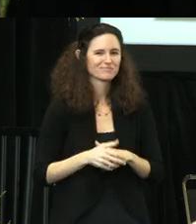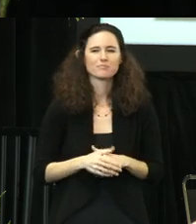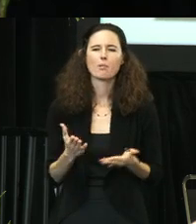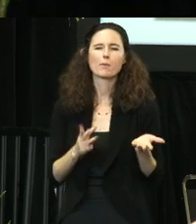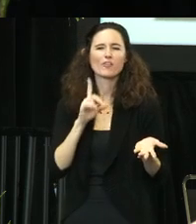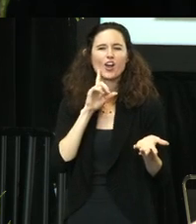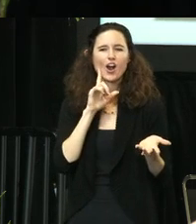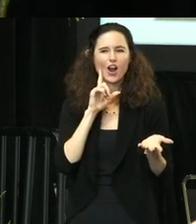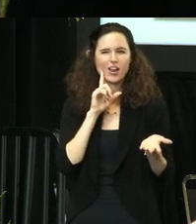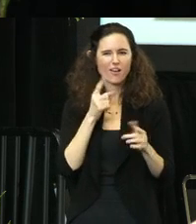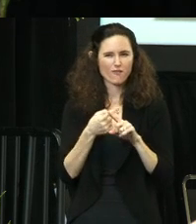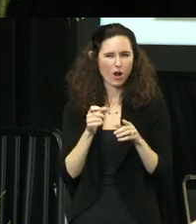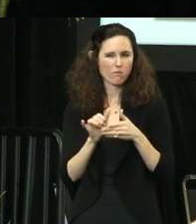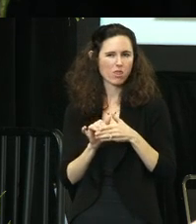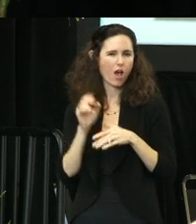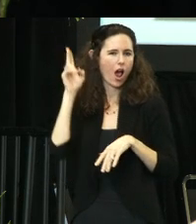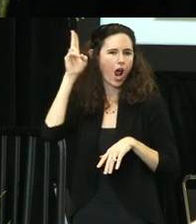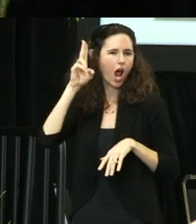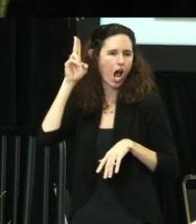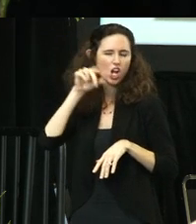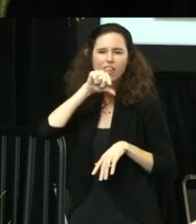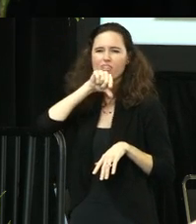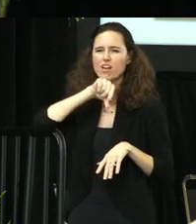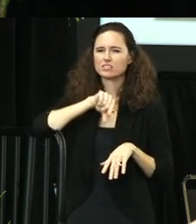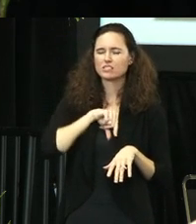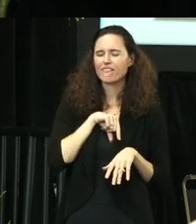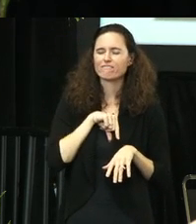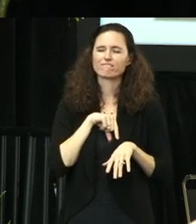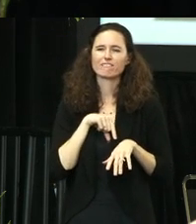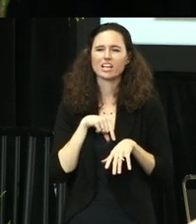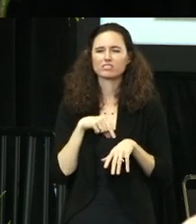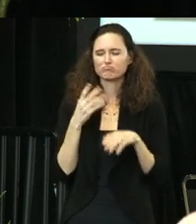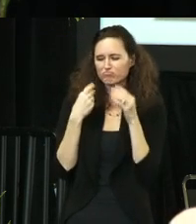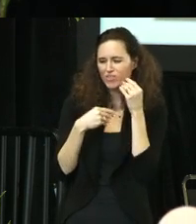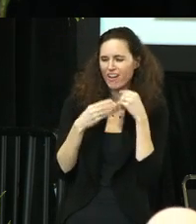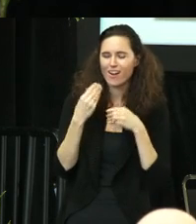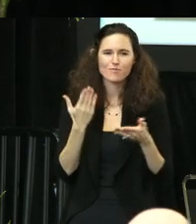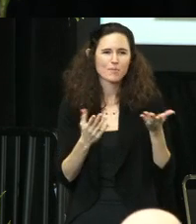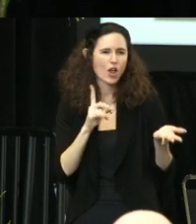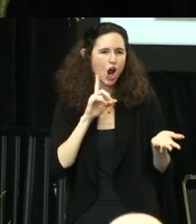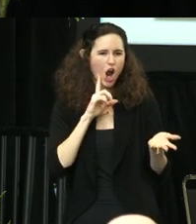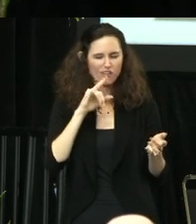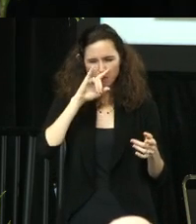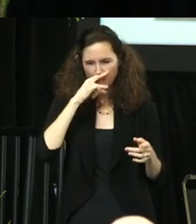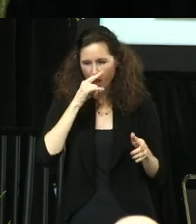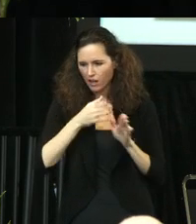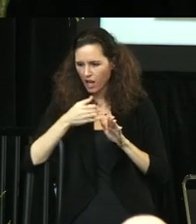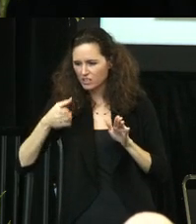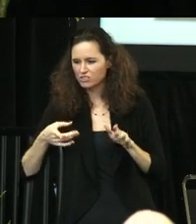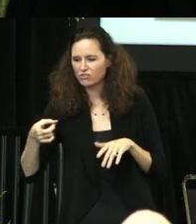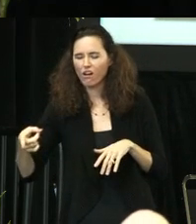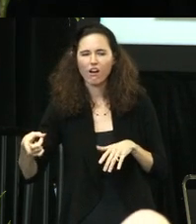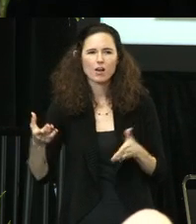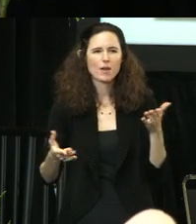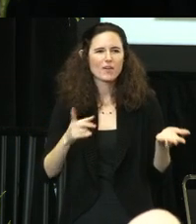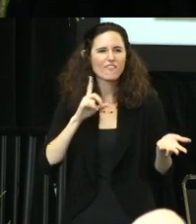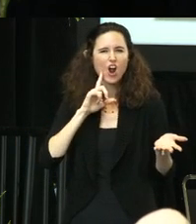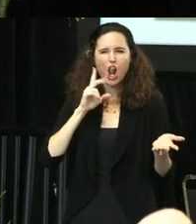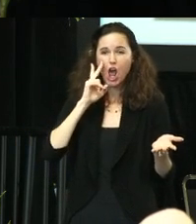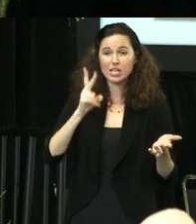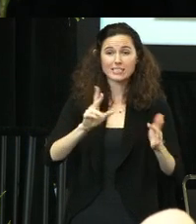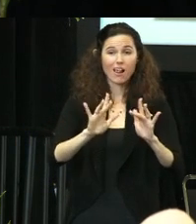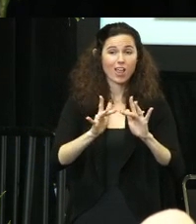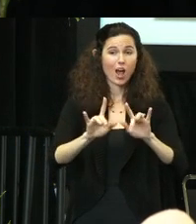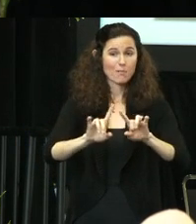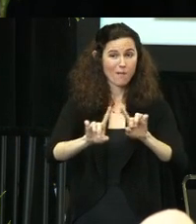it from that uncle at Thanksgiving or something like that. Maybe you've heard it from the kid next door. Maybe you've heard it or seen it online.